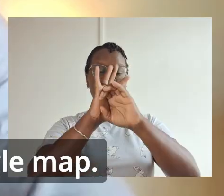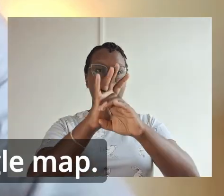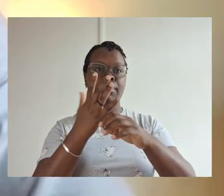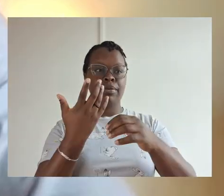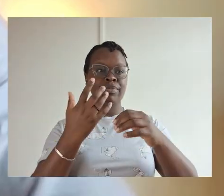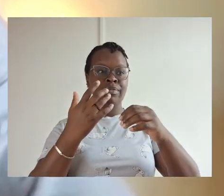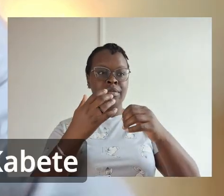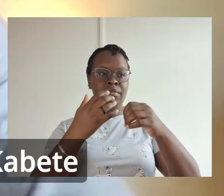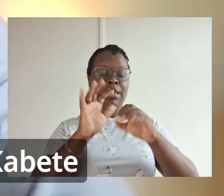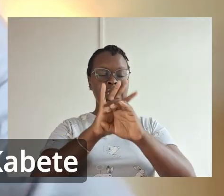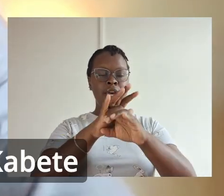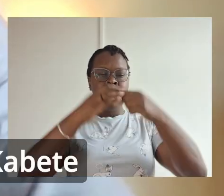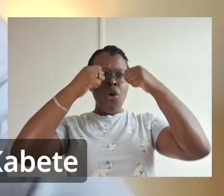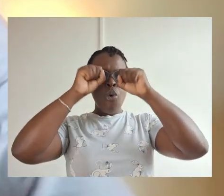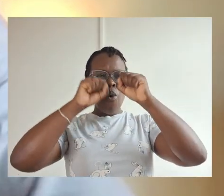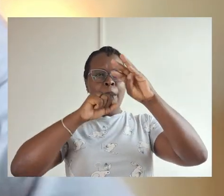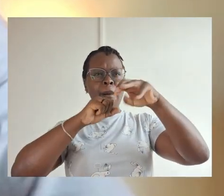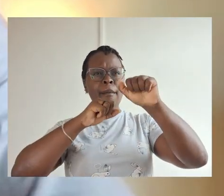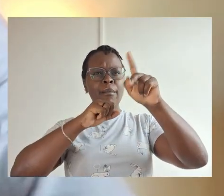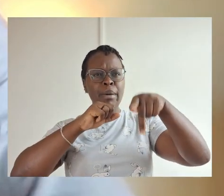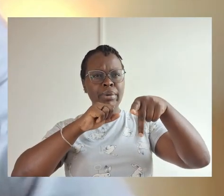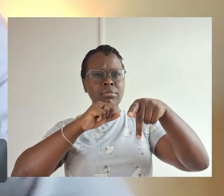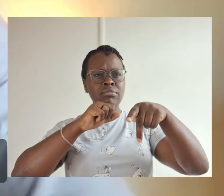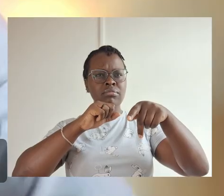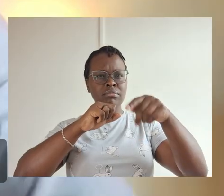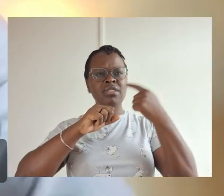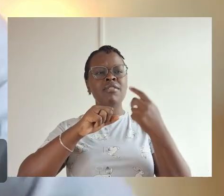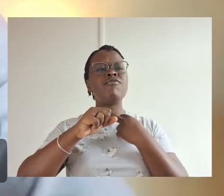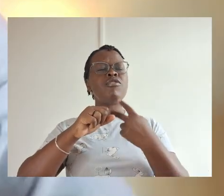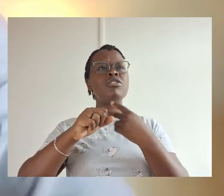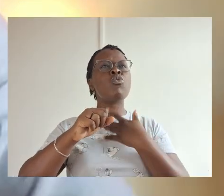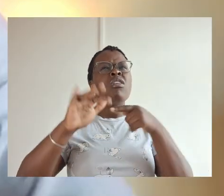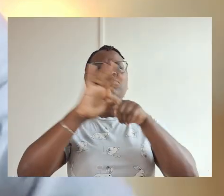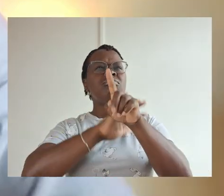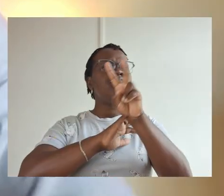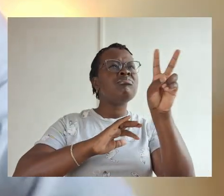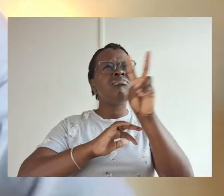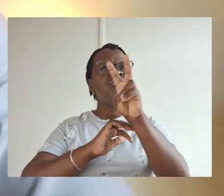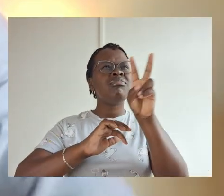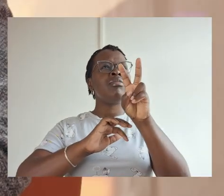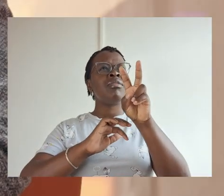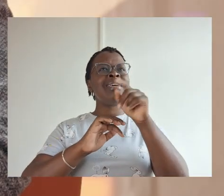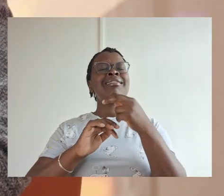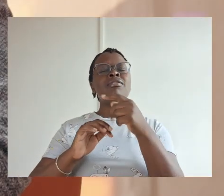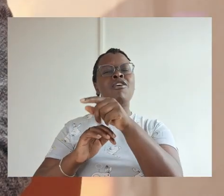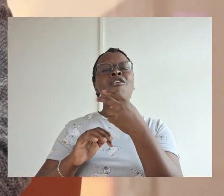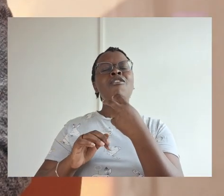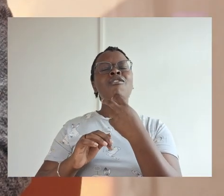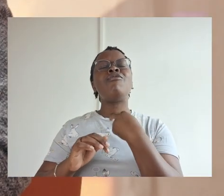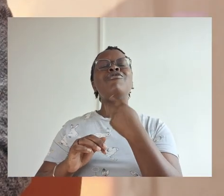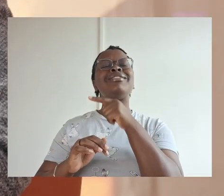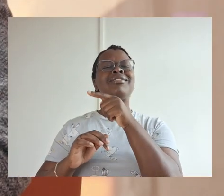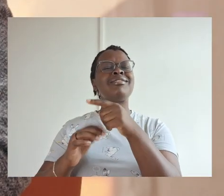of Google Map. Like when you're going to Lower Kabete, that lady at Google Map will never say Lower Kabete. She will say Lower Kabit because she just read.